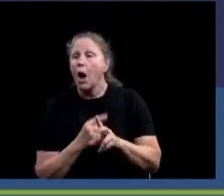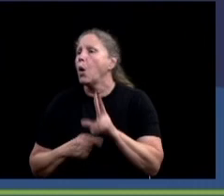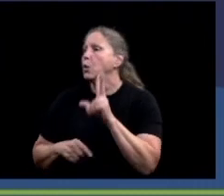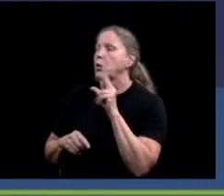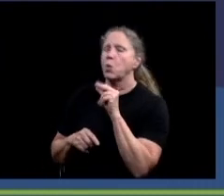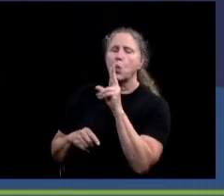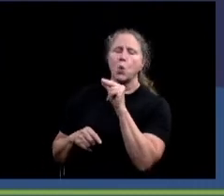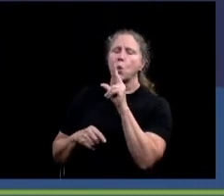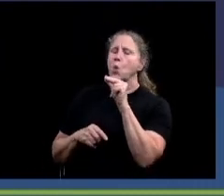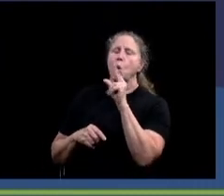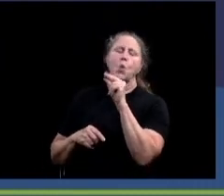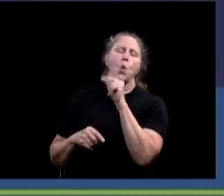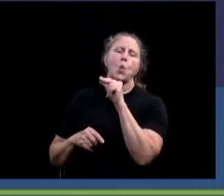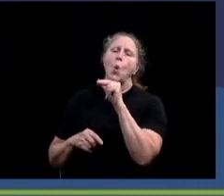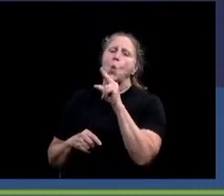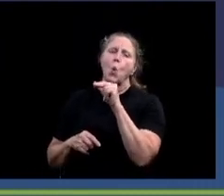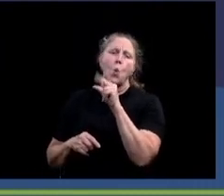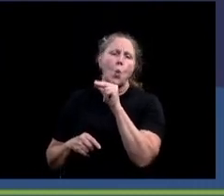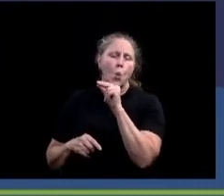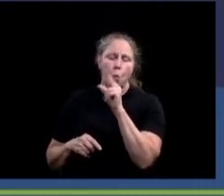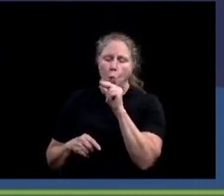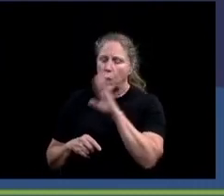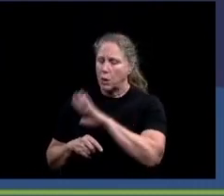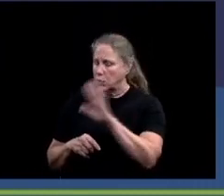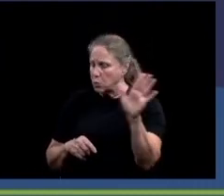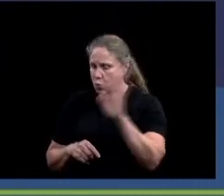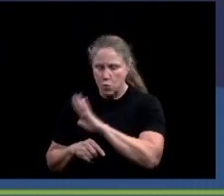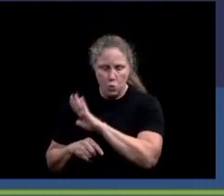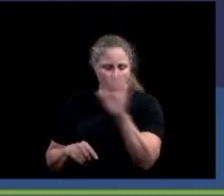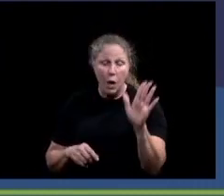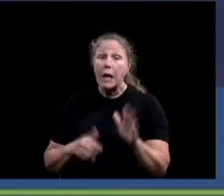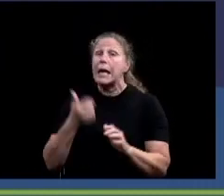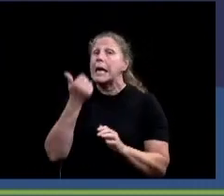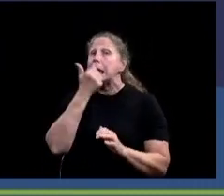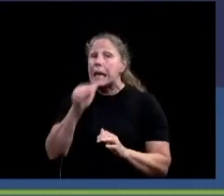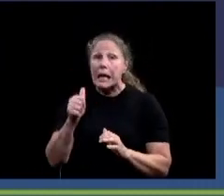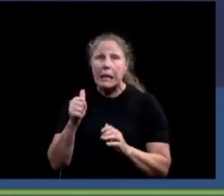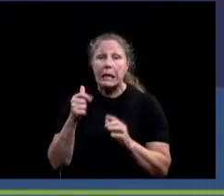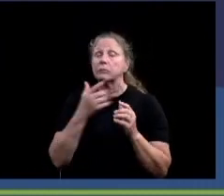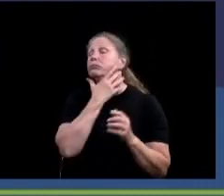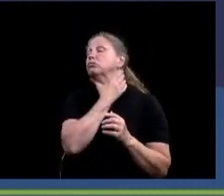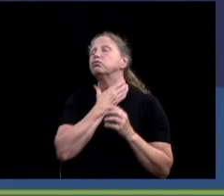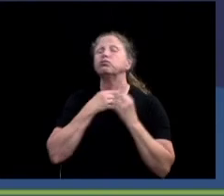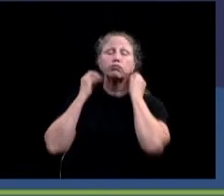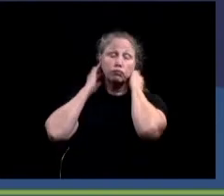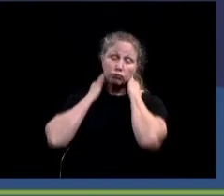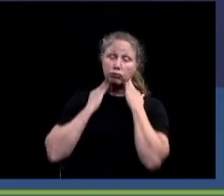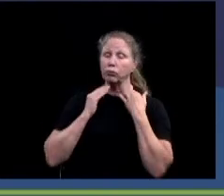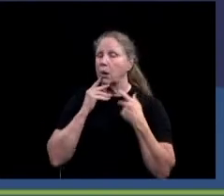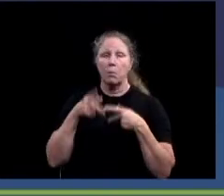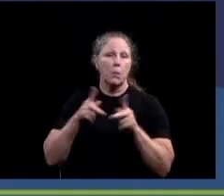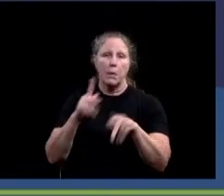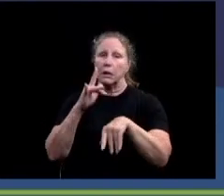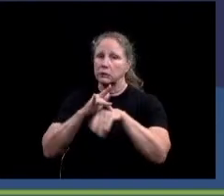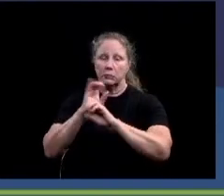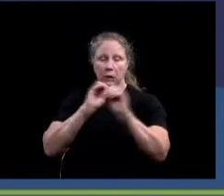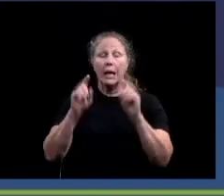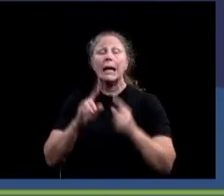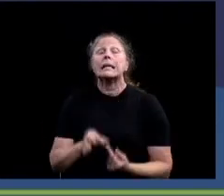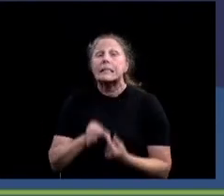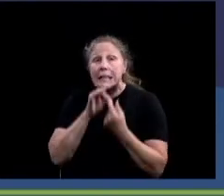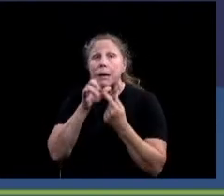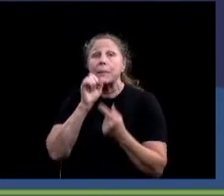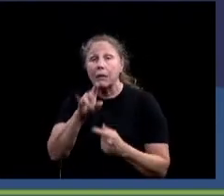No restraint around the neck is permitted except in deadly force situations. And at that